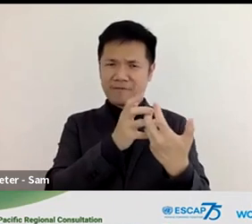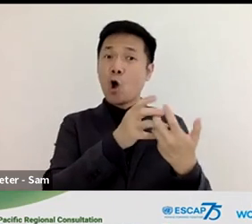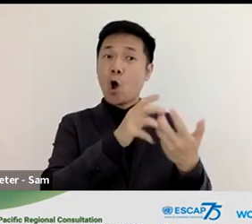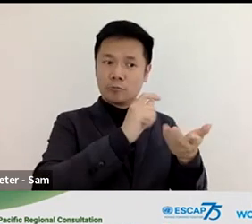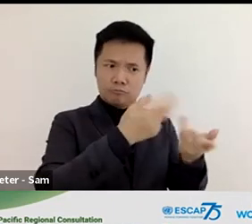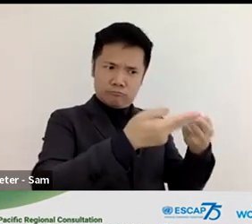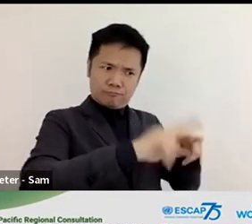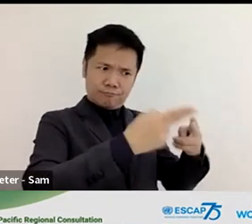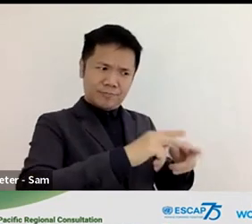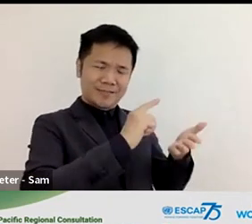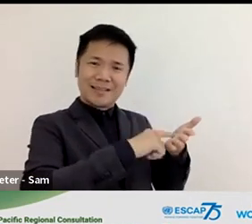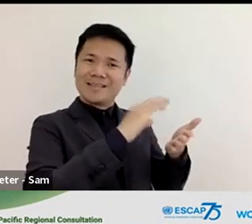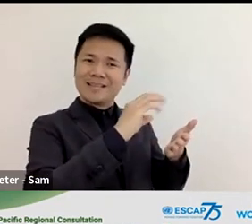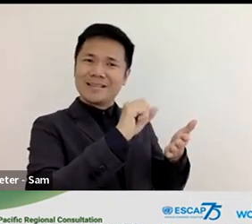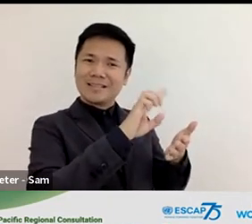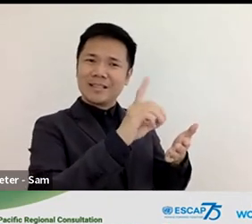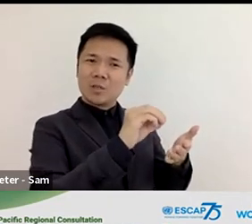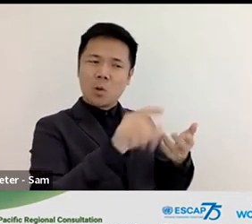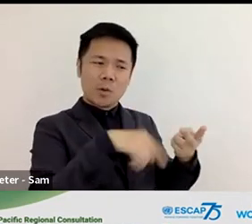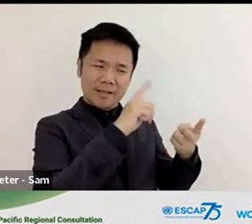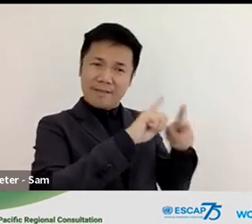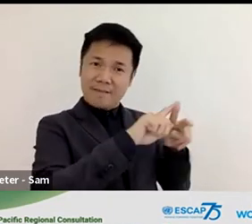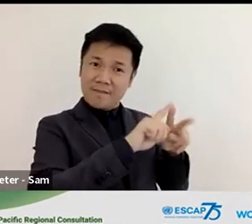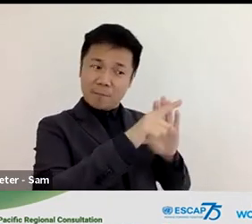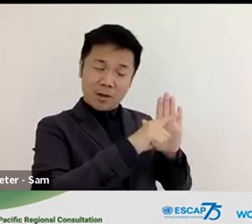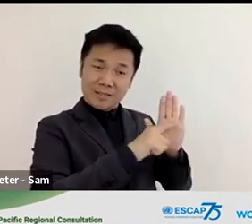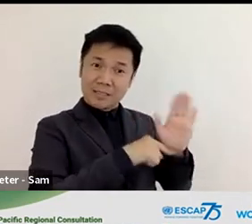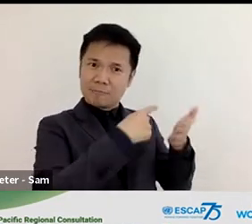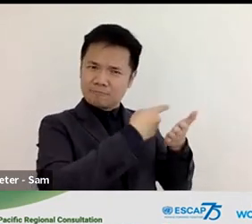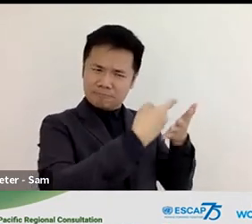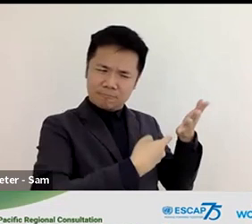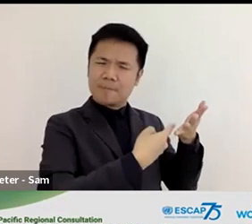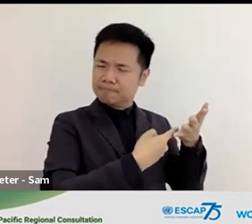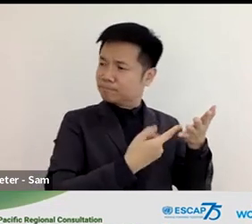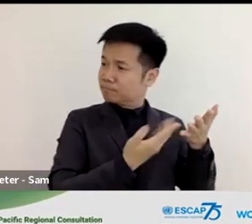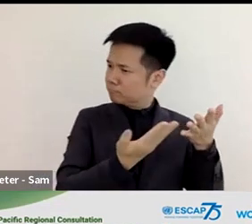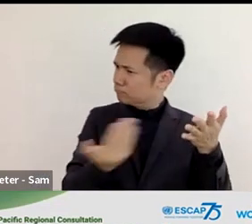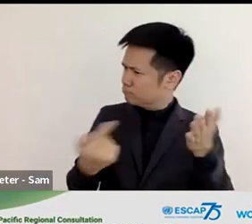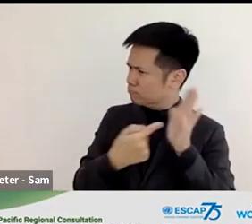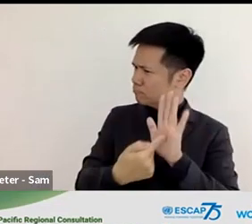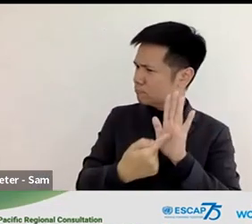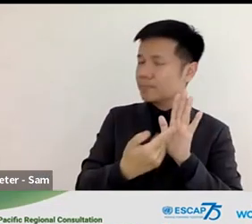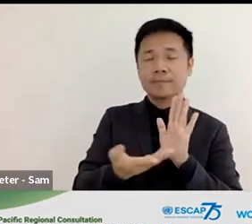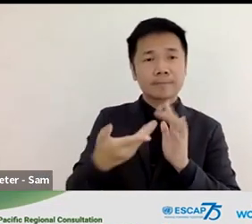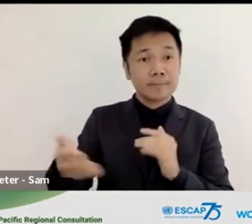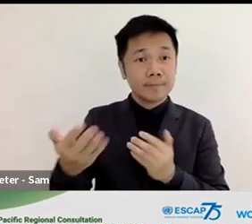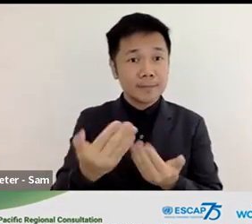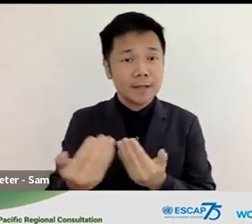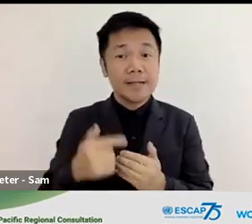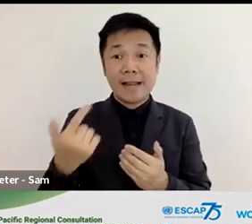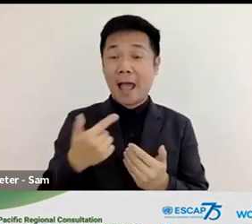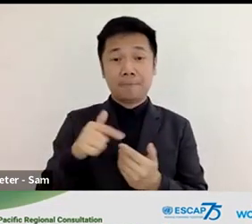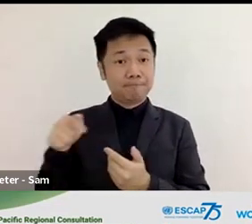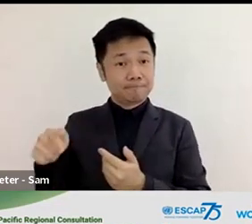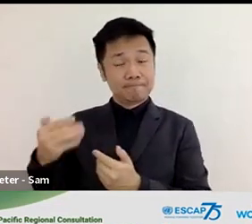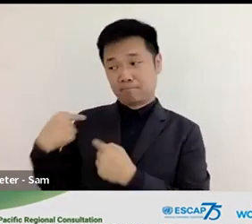obligations, such as CEDAW and other policy commitments. So part of the journey within the Shifting the Power Coalition actually goes back